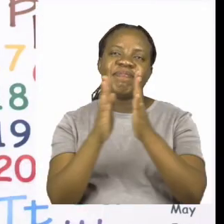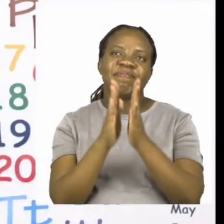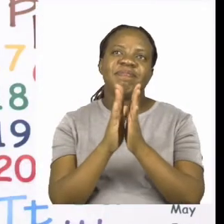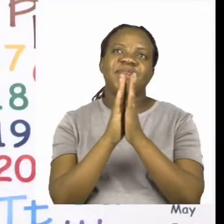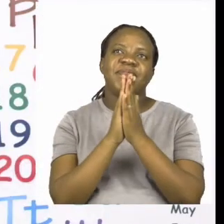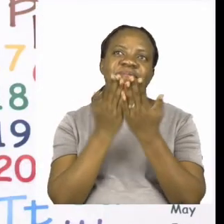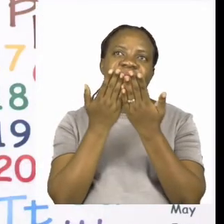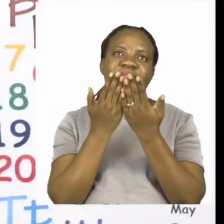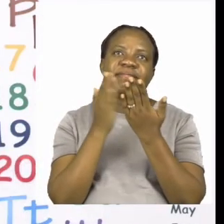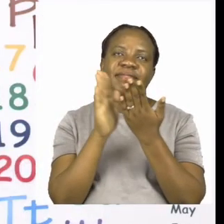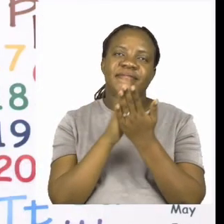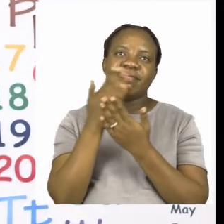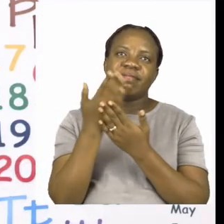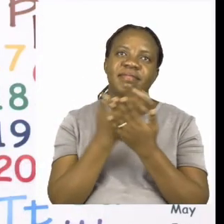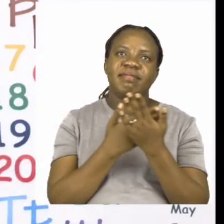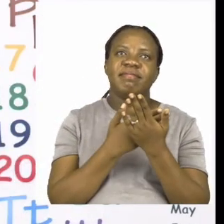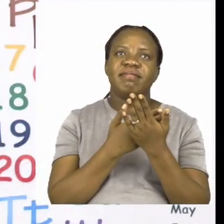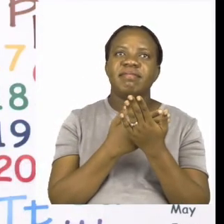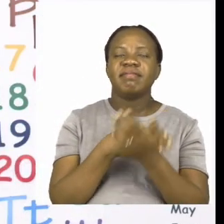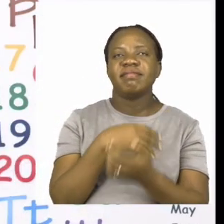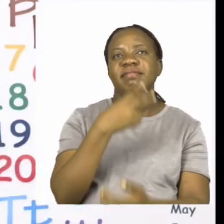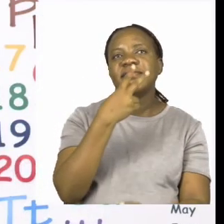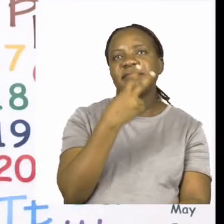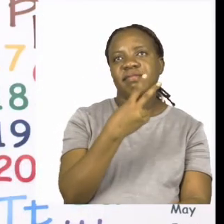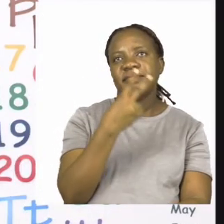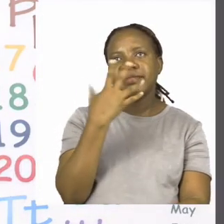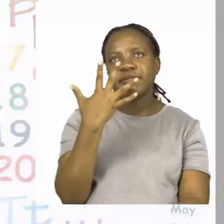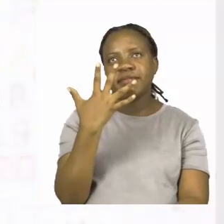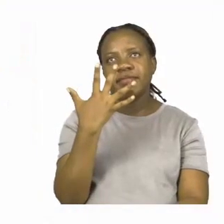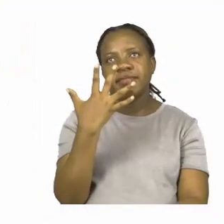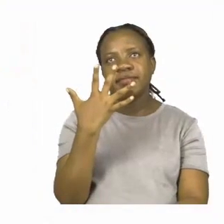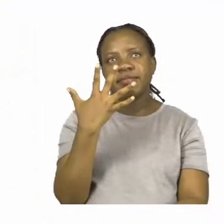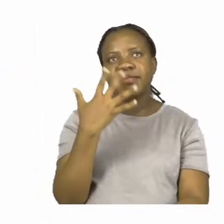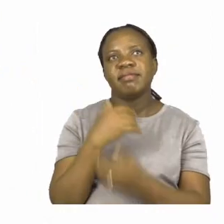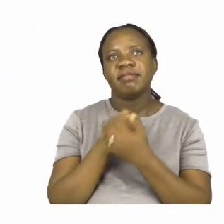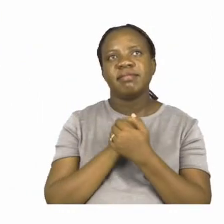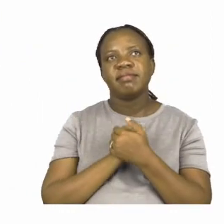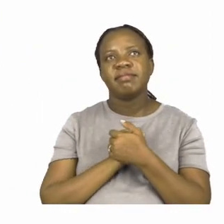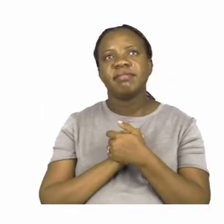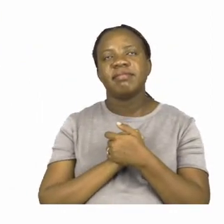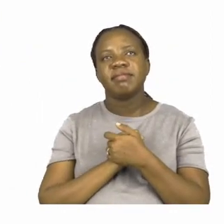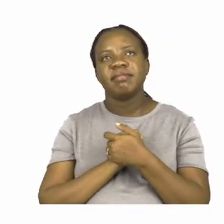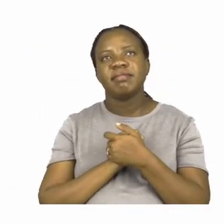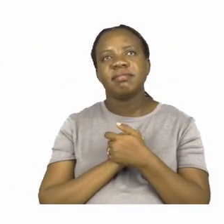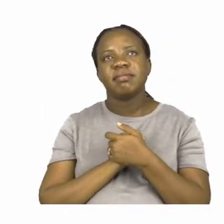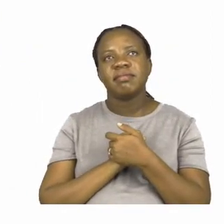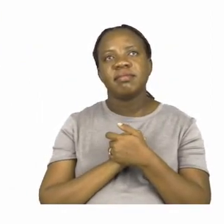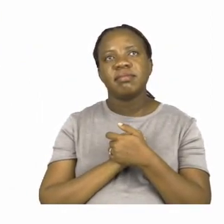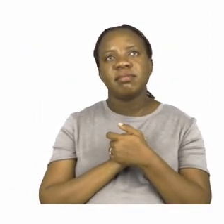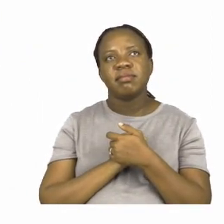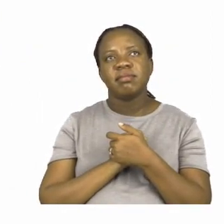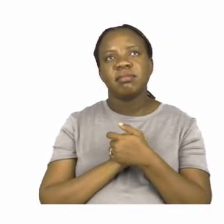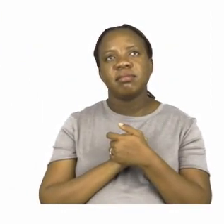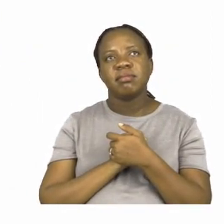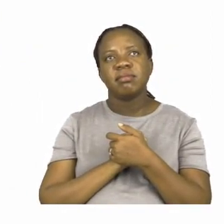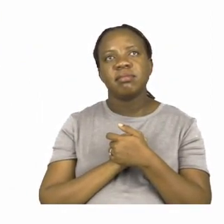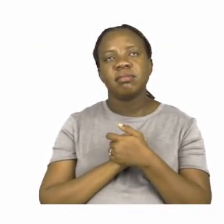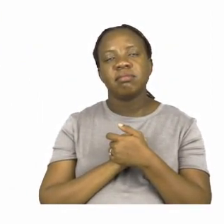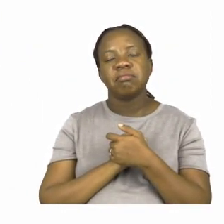Let's start this part of our lesson on page 25. Now here we will do